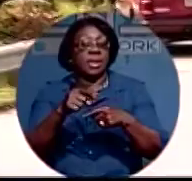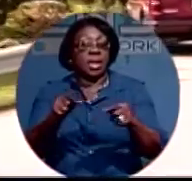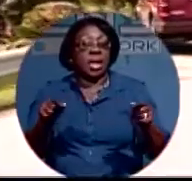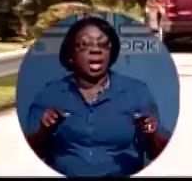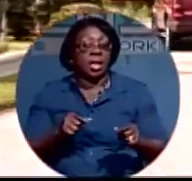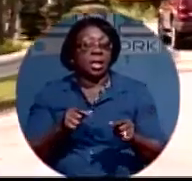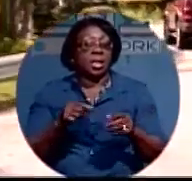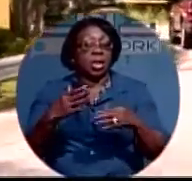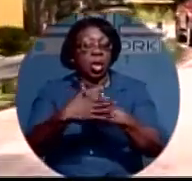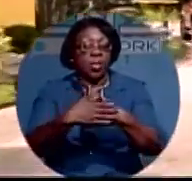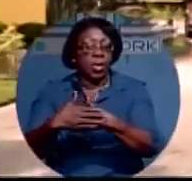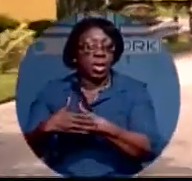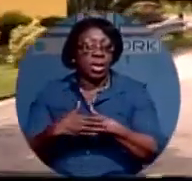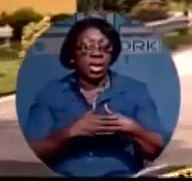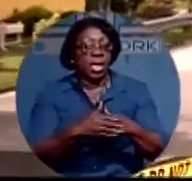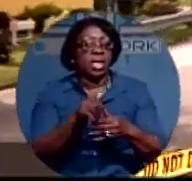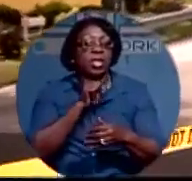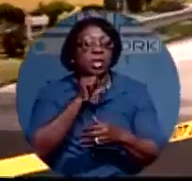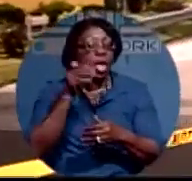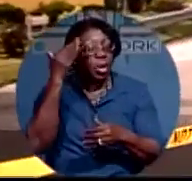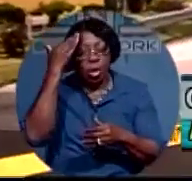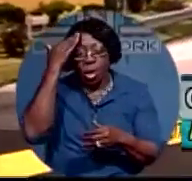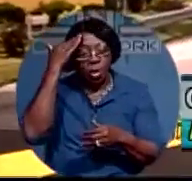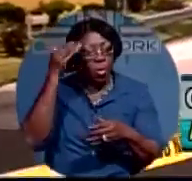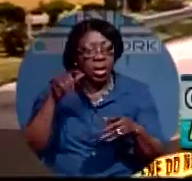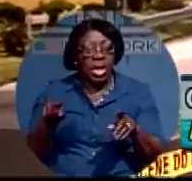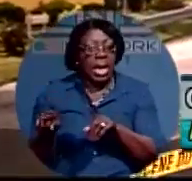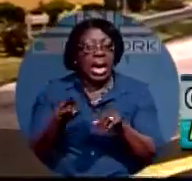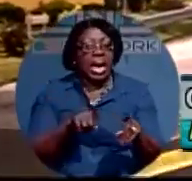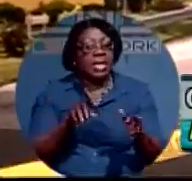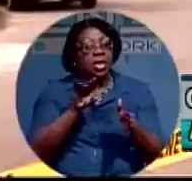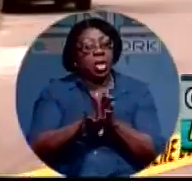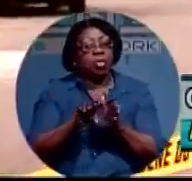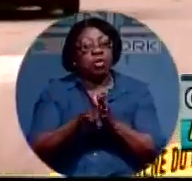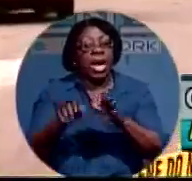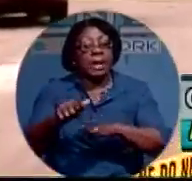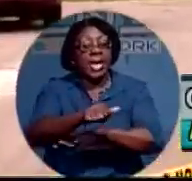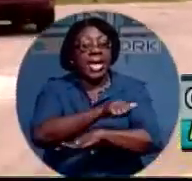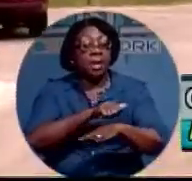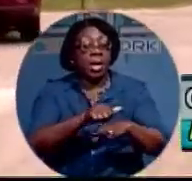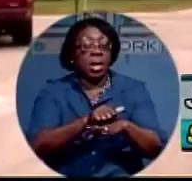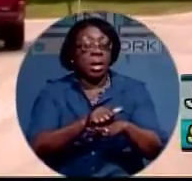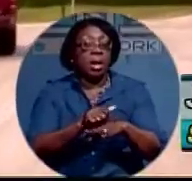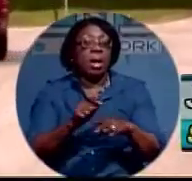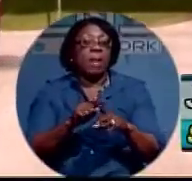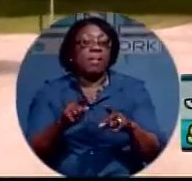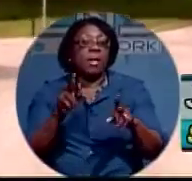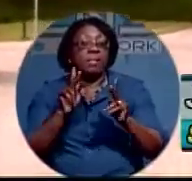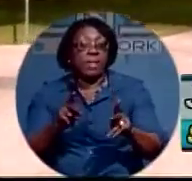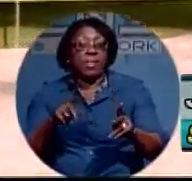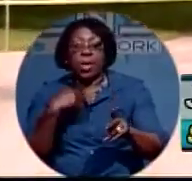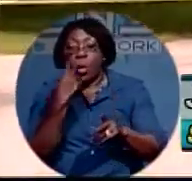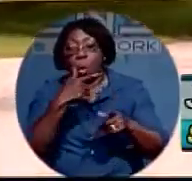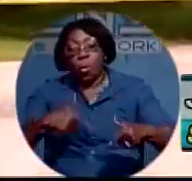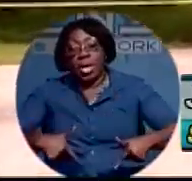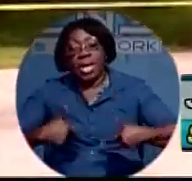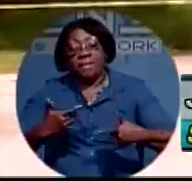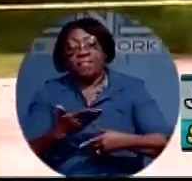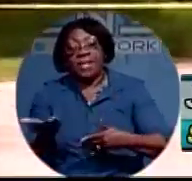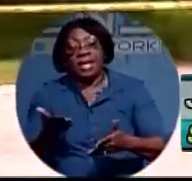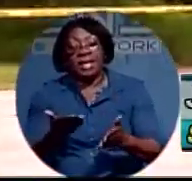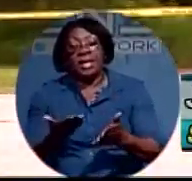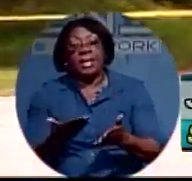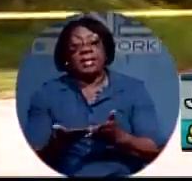Boulevard is not known as a crime-troubled community, but this morning residents in the area were shocked to discover a body lying on a track road that extends from the